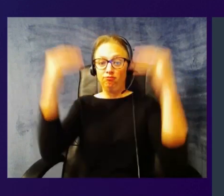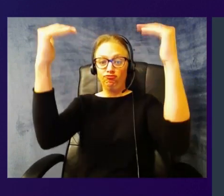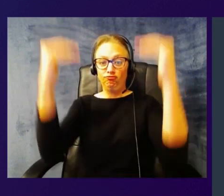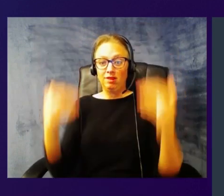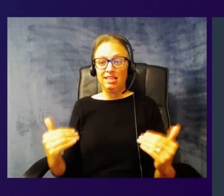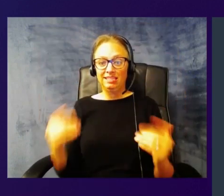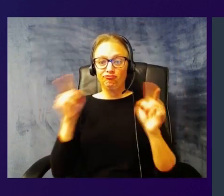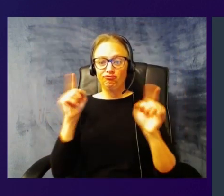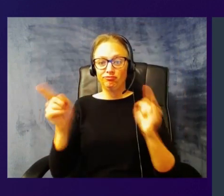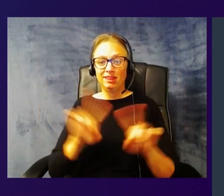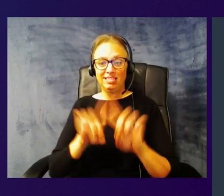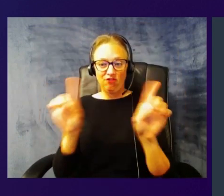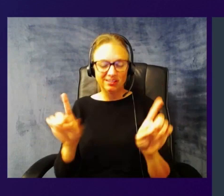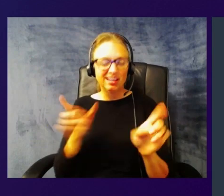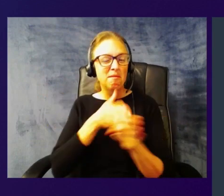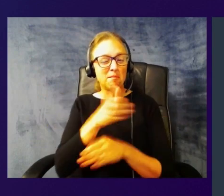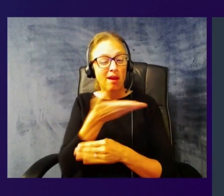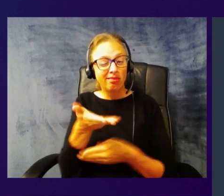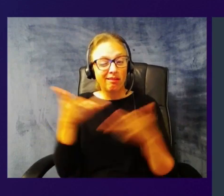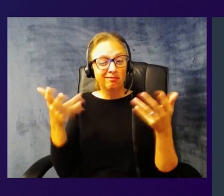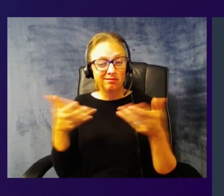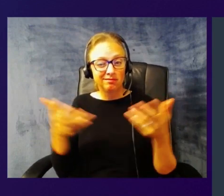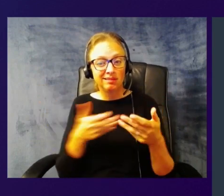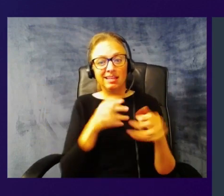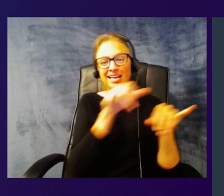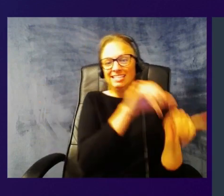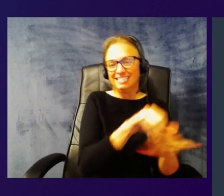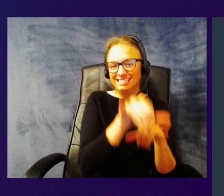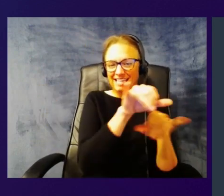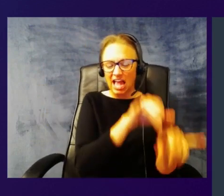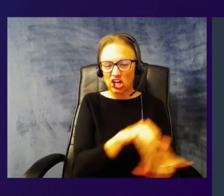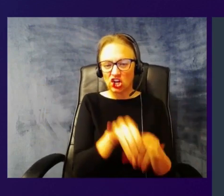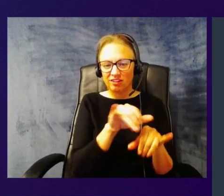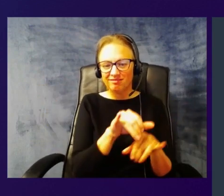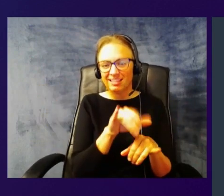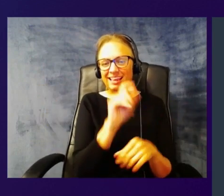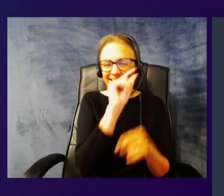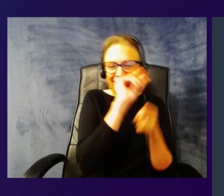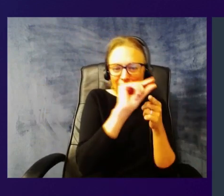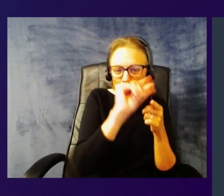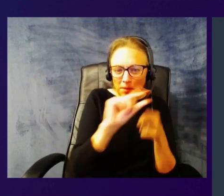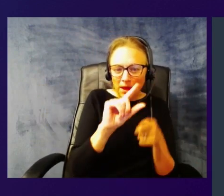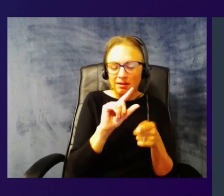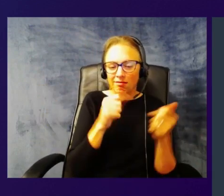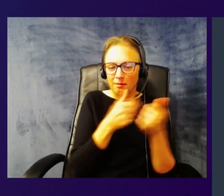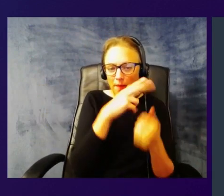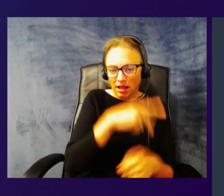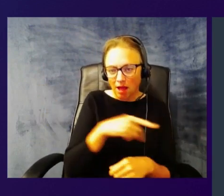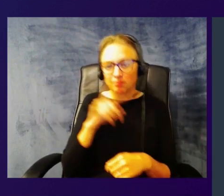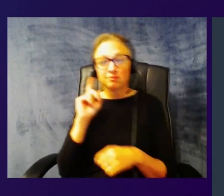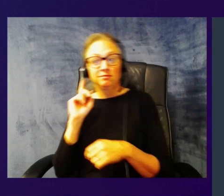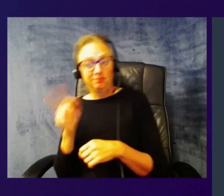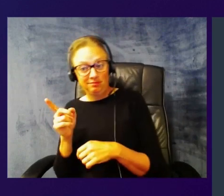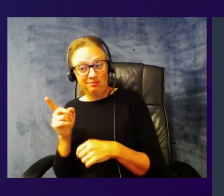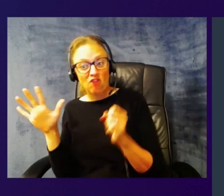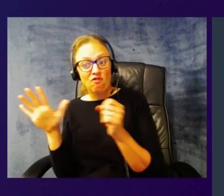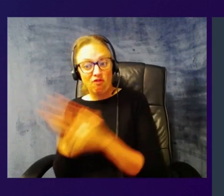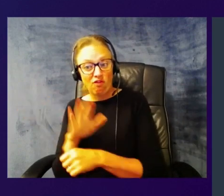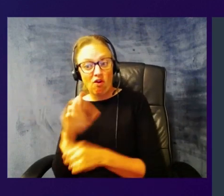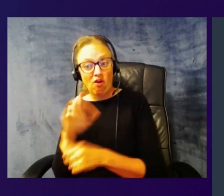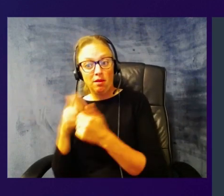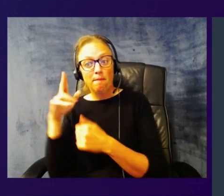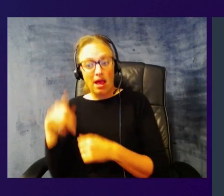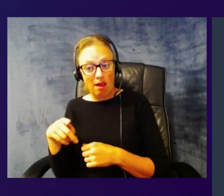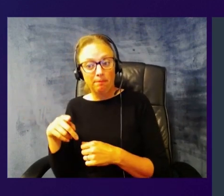but the main takeaway is that in the standard tier, you have incremental backups, and in the archive tier, you have full backups, and the restore times are